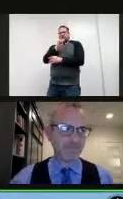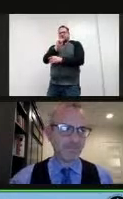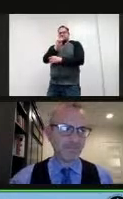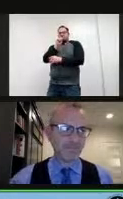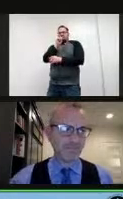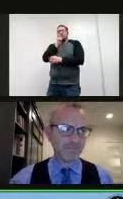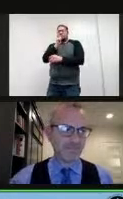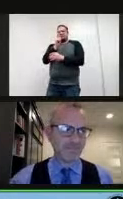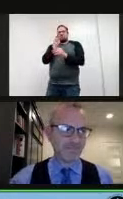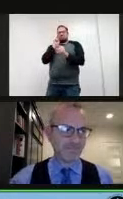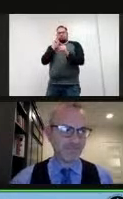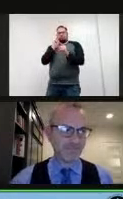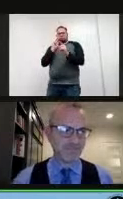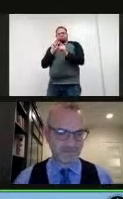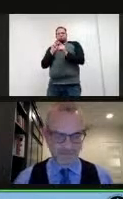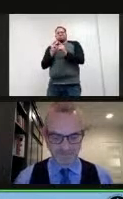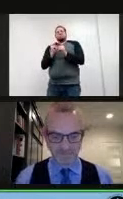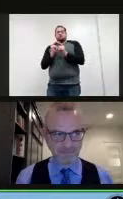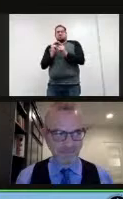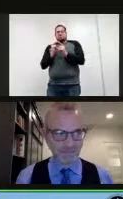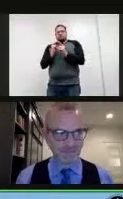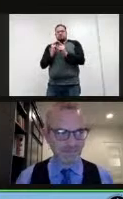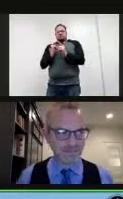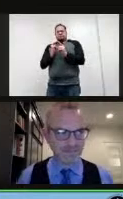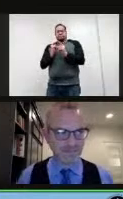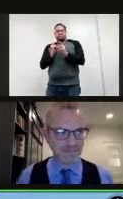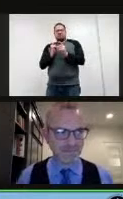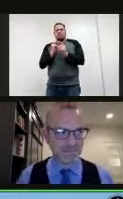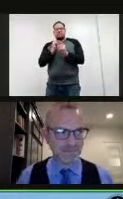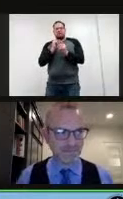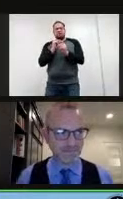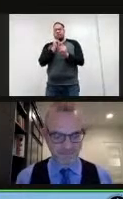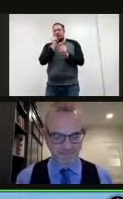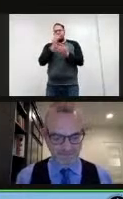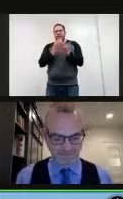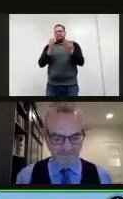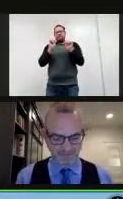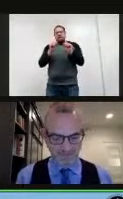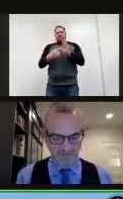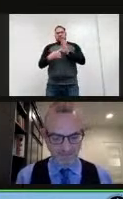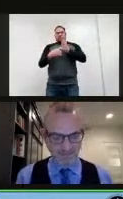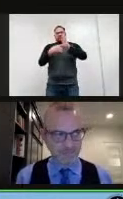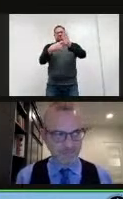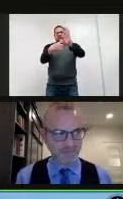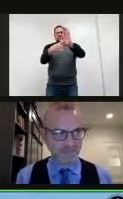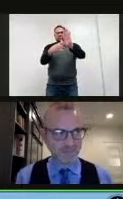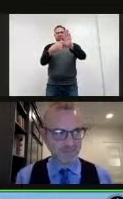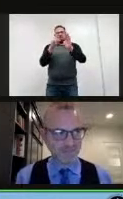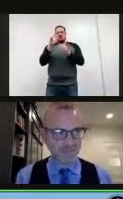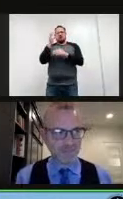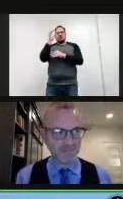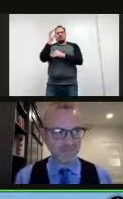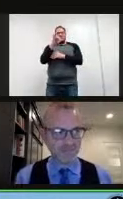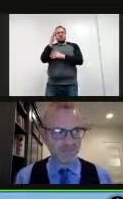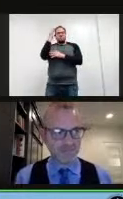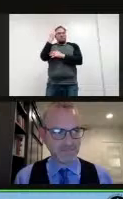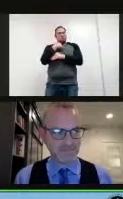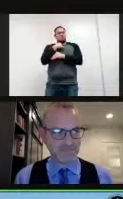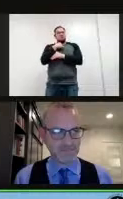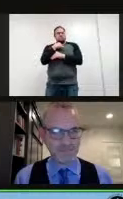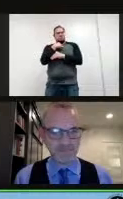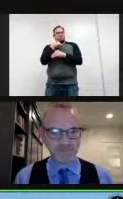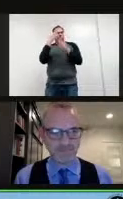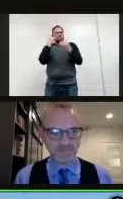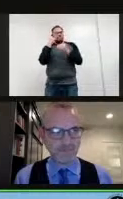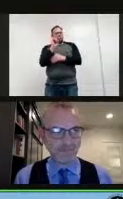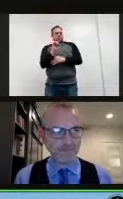impression as opposed to something that they can demonstrate consistently. That's what I was hoping when I suggested data driven. So